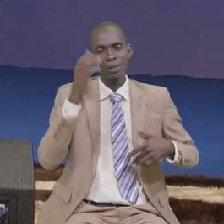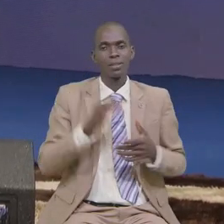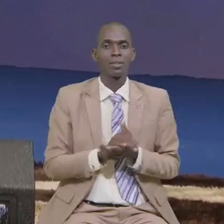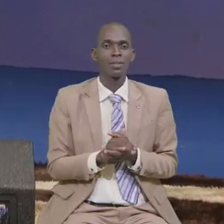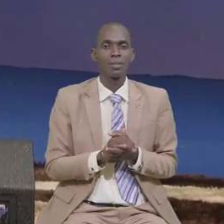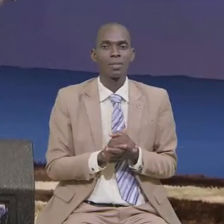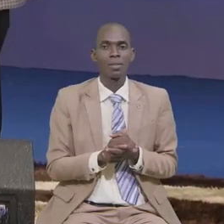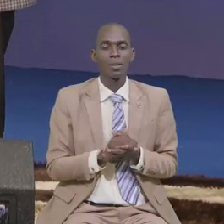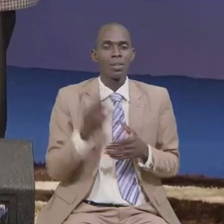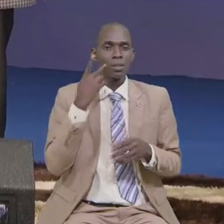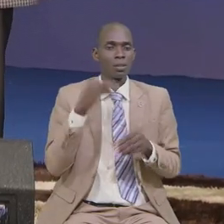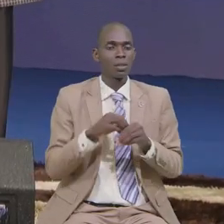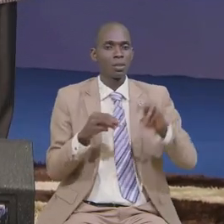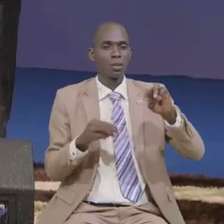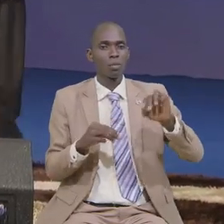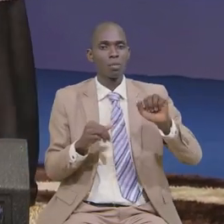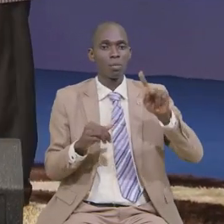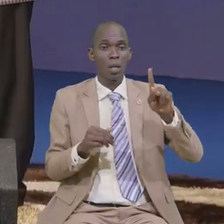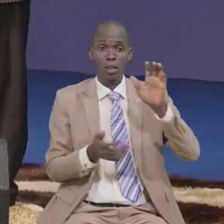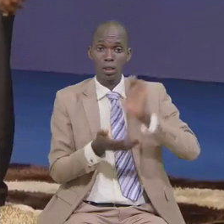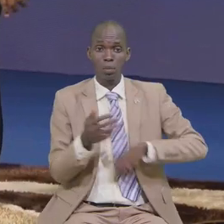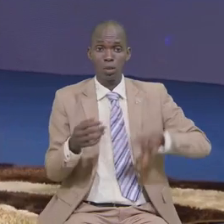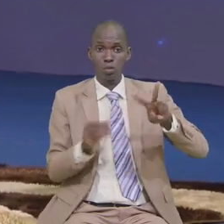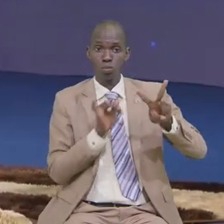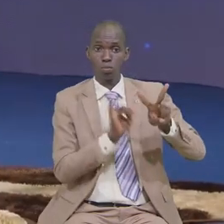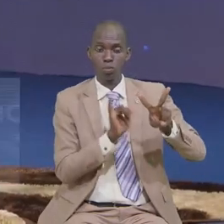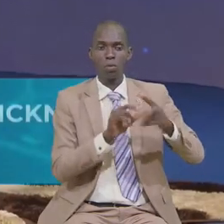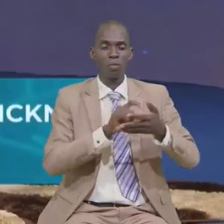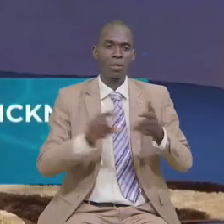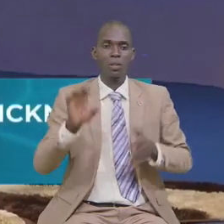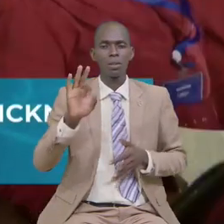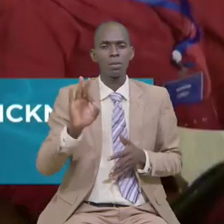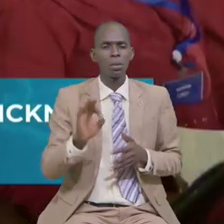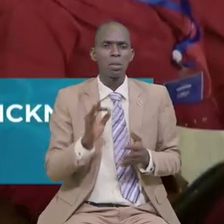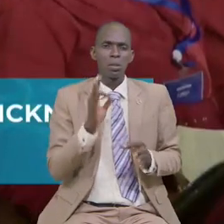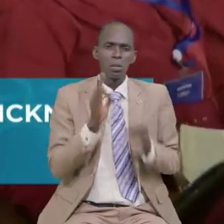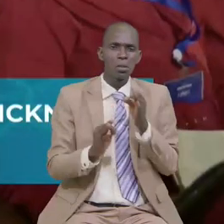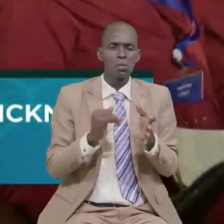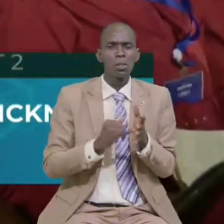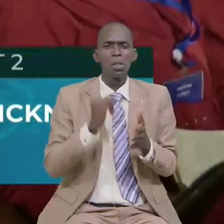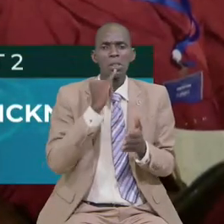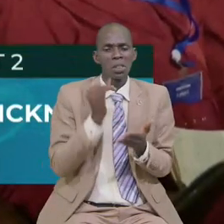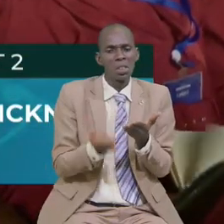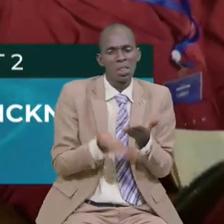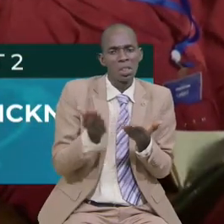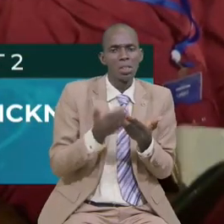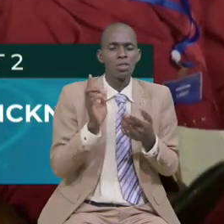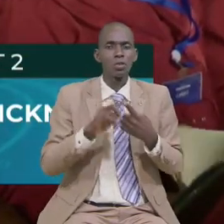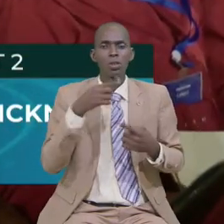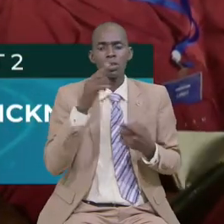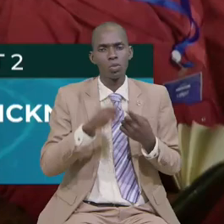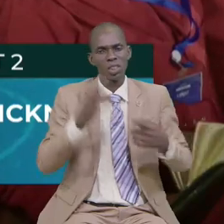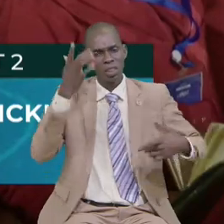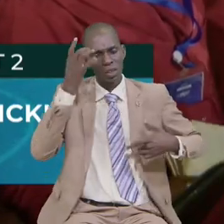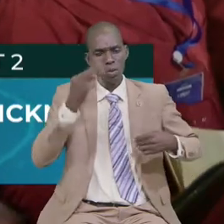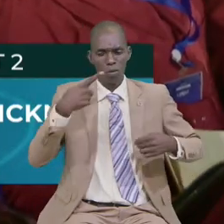Look at Mark chapter 2 verse 9. Whether is it easier to say to the sick of the palsy,